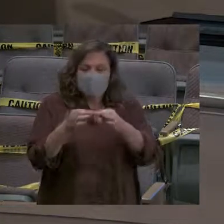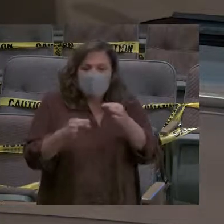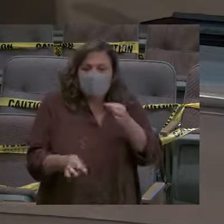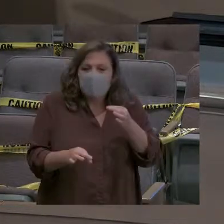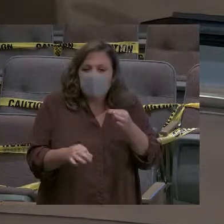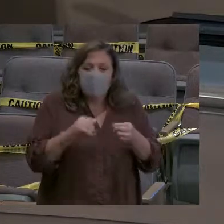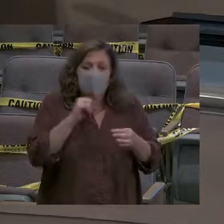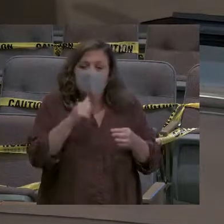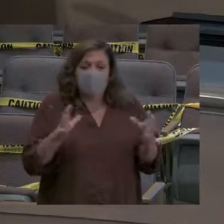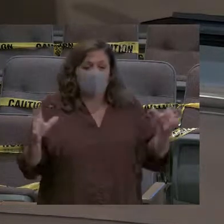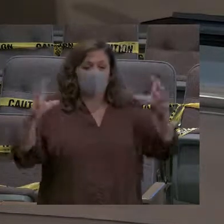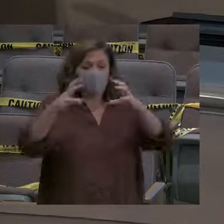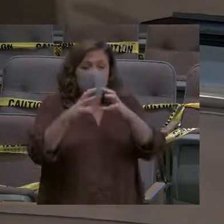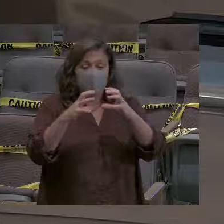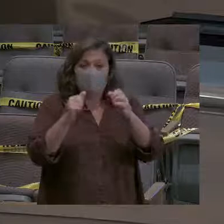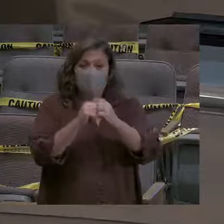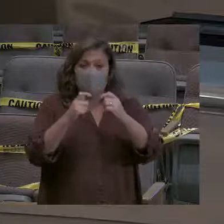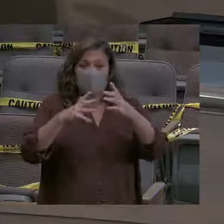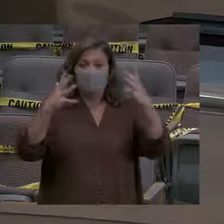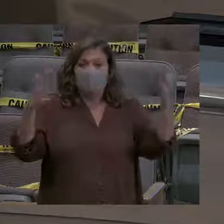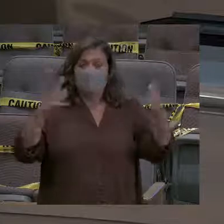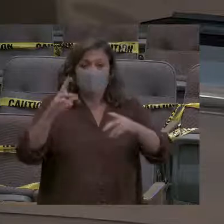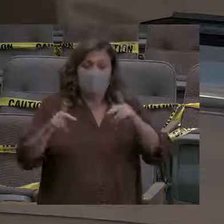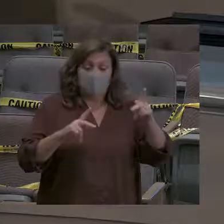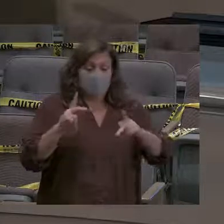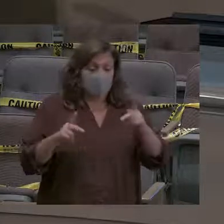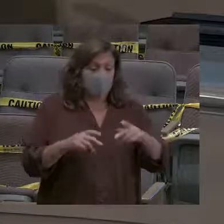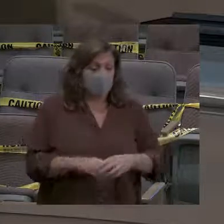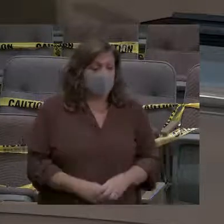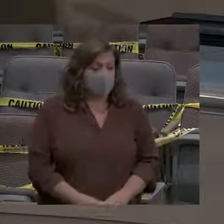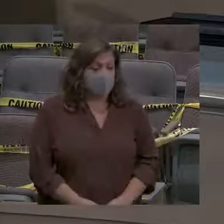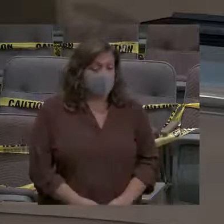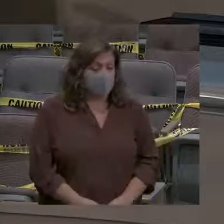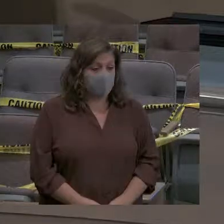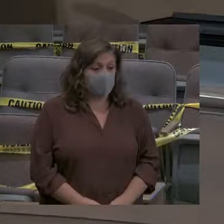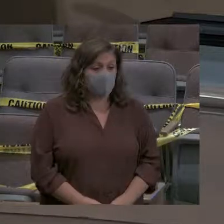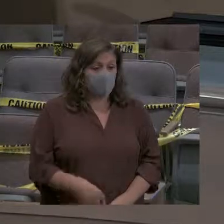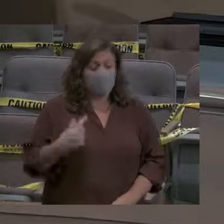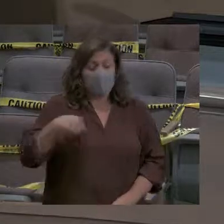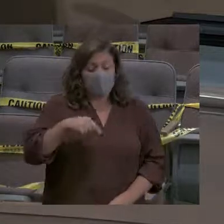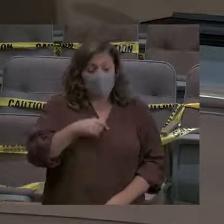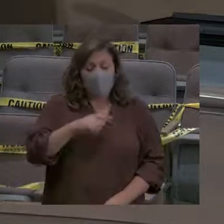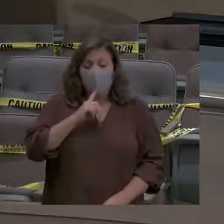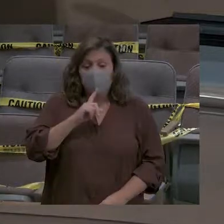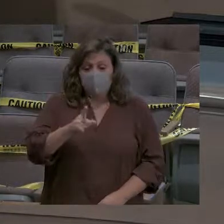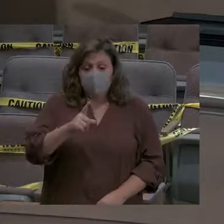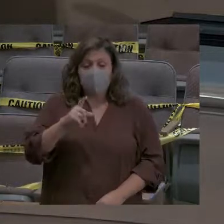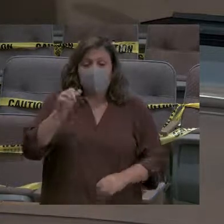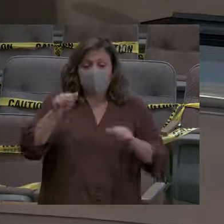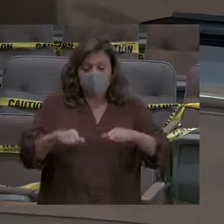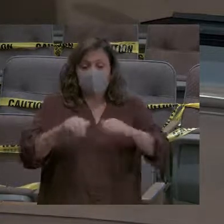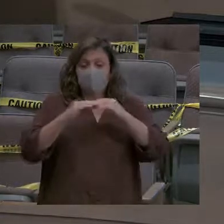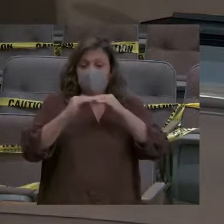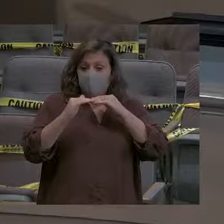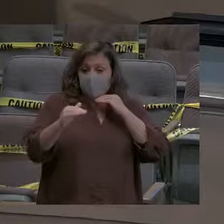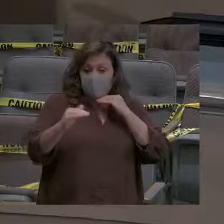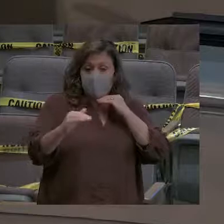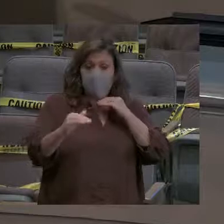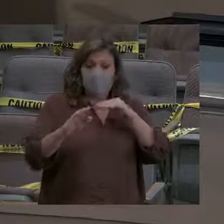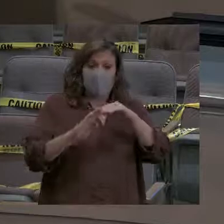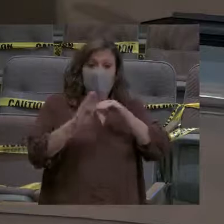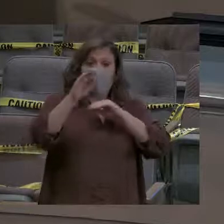not congregating in large crowds. We certainly flattened the curve before. We're